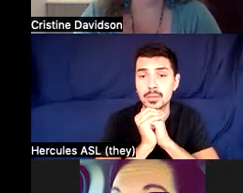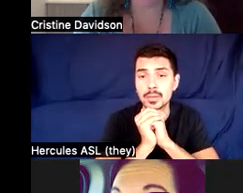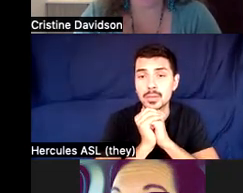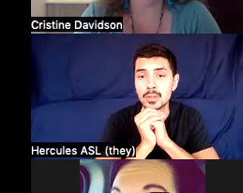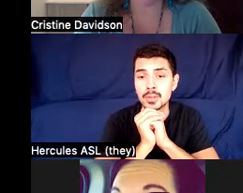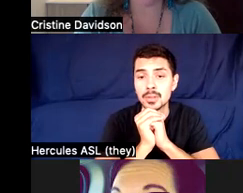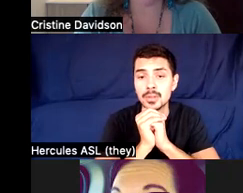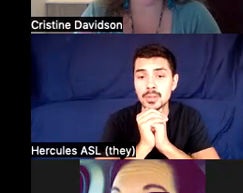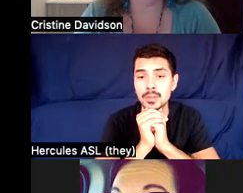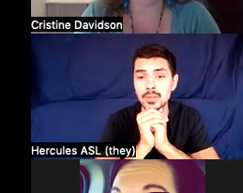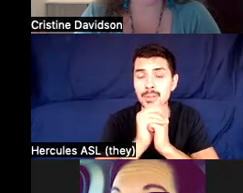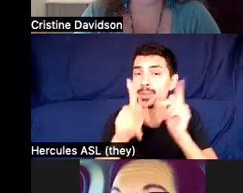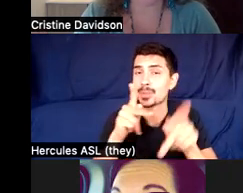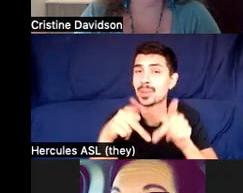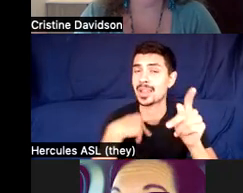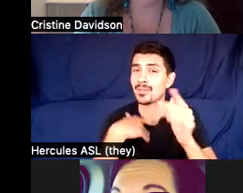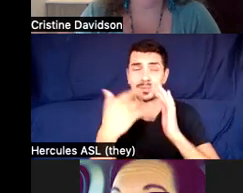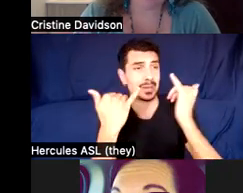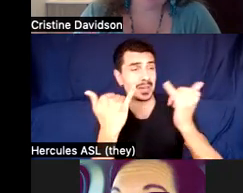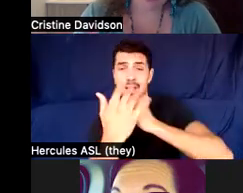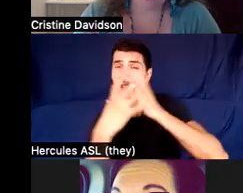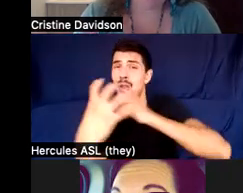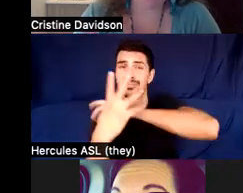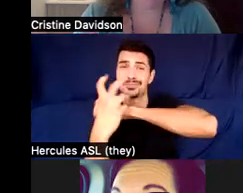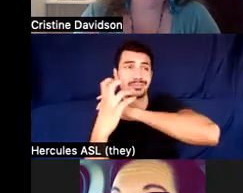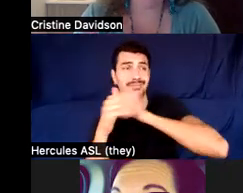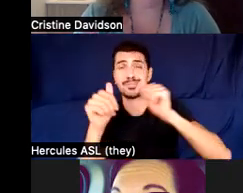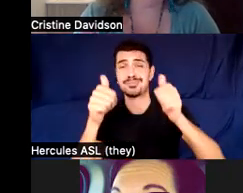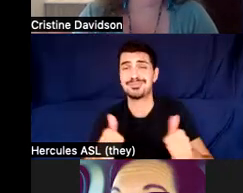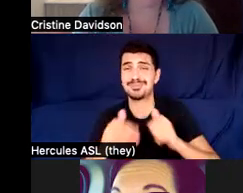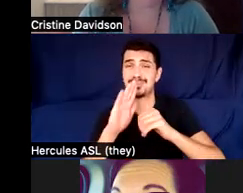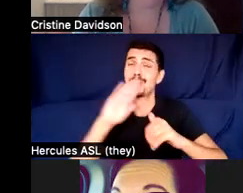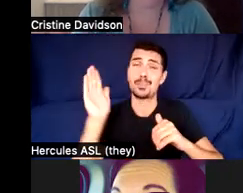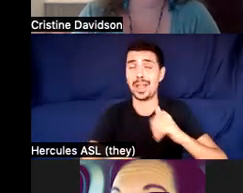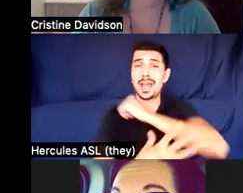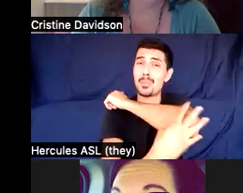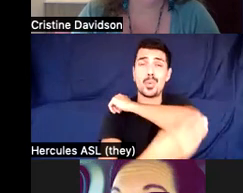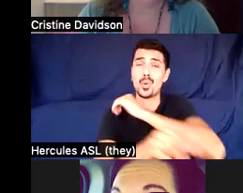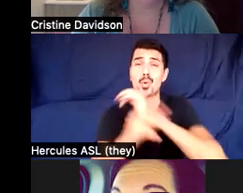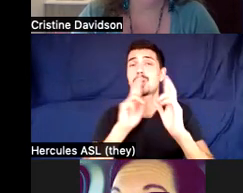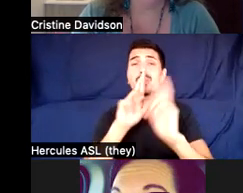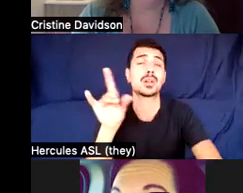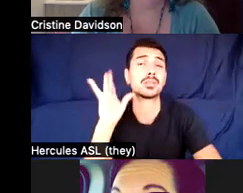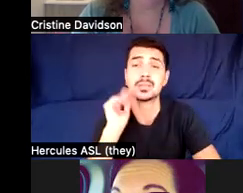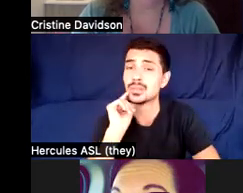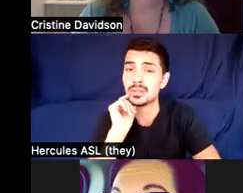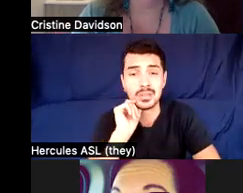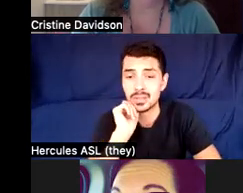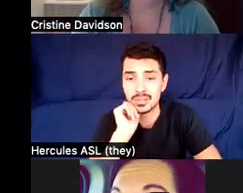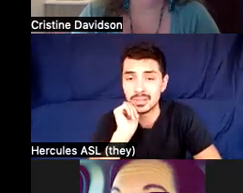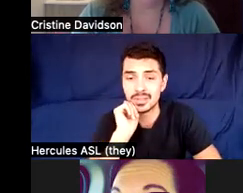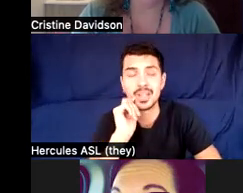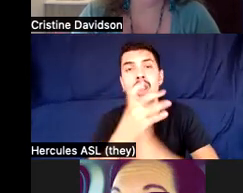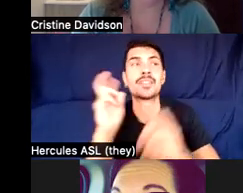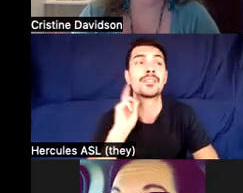responses right now to victims of sexual assault, all the victim blaming, all the you know,